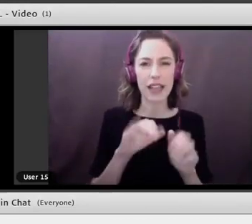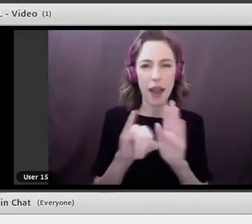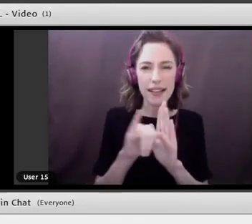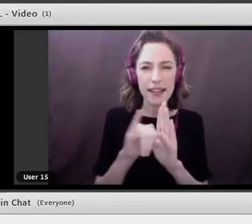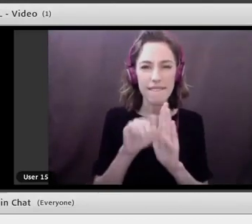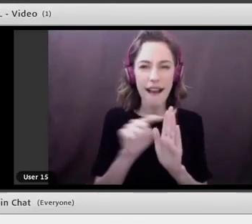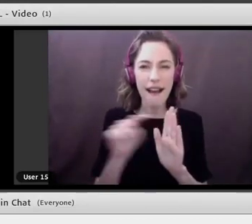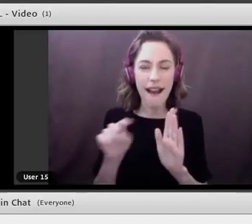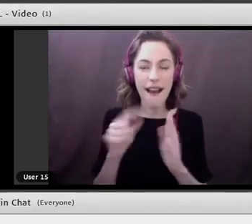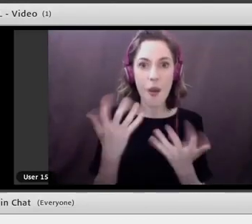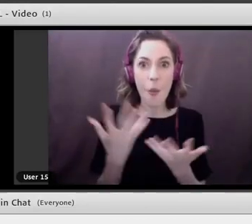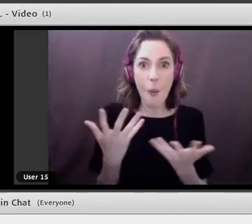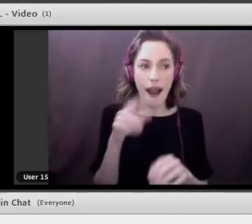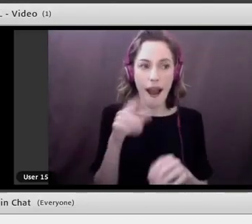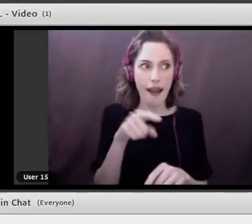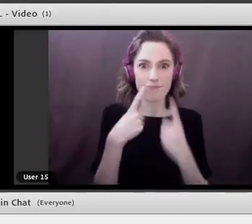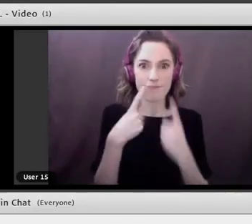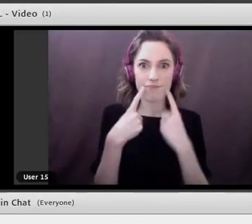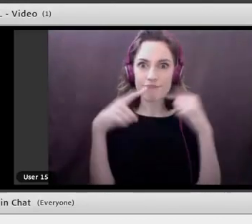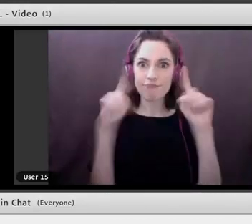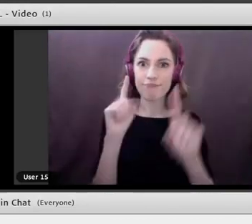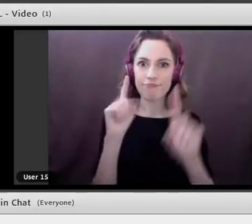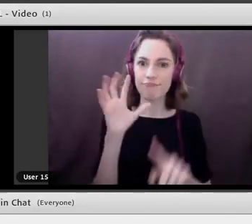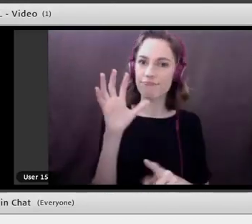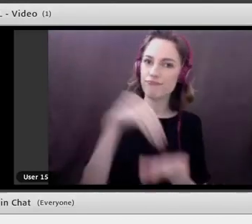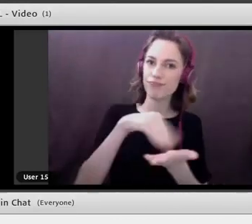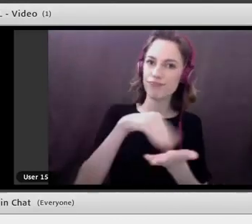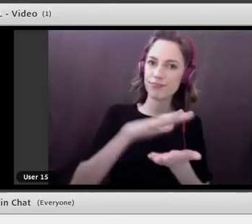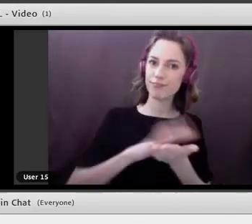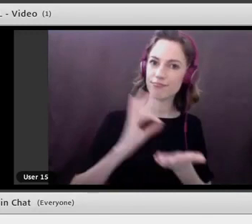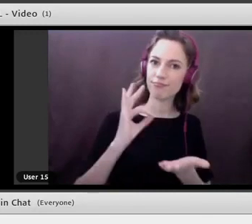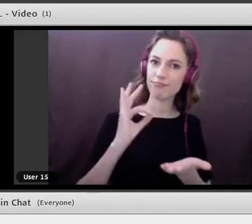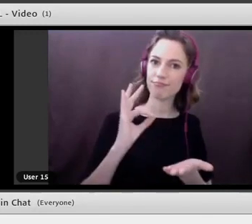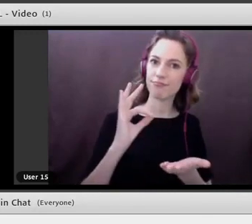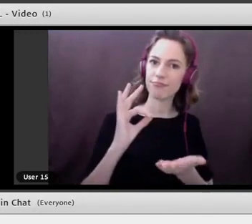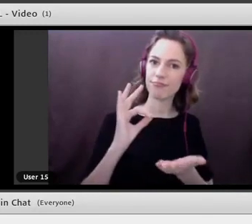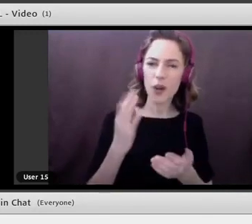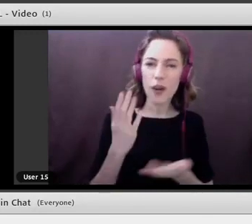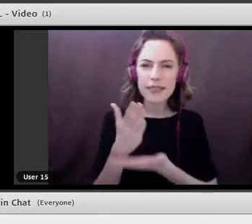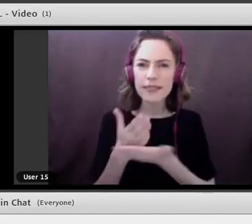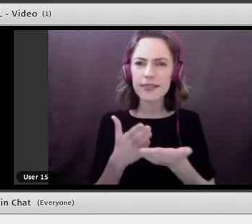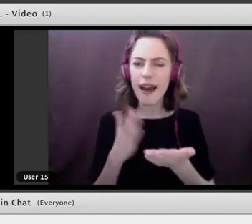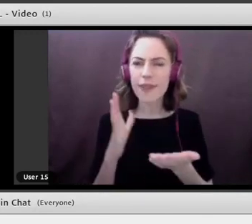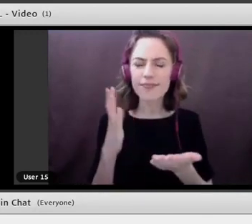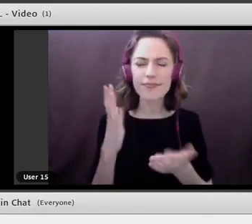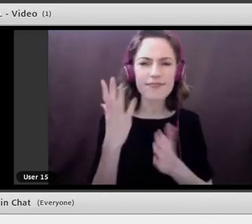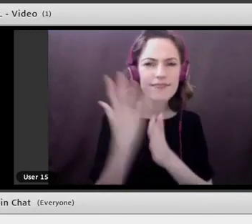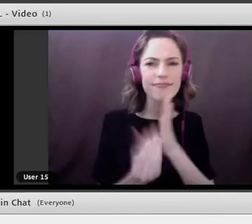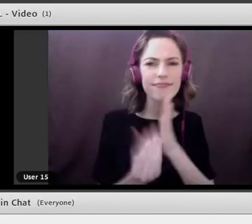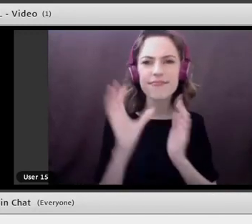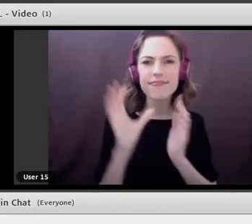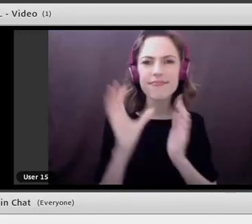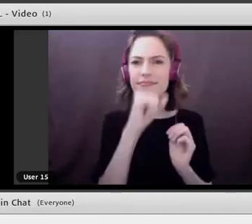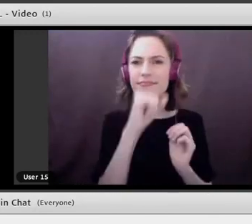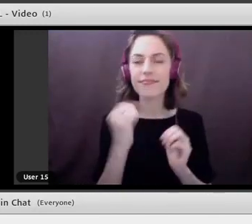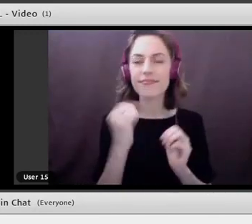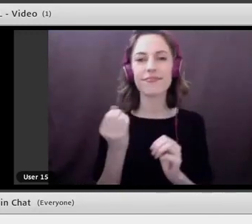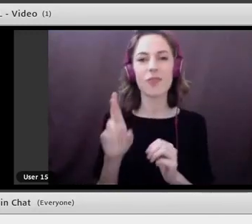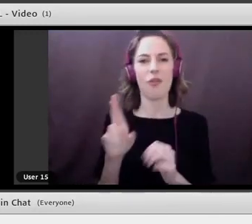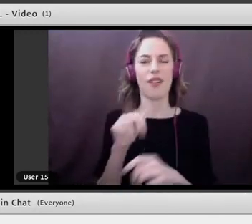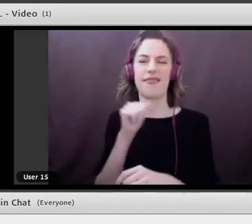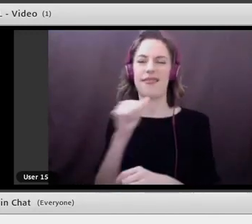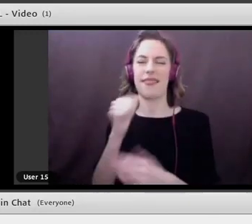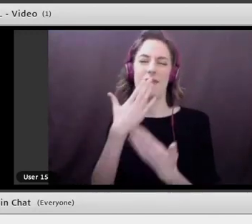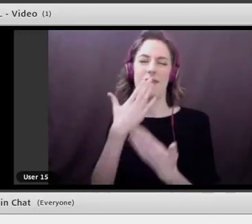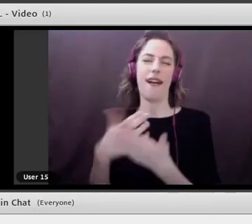well captured in the decision tree based on your scenario. The scenario is really, once again, just a